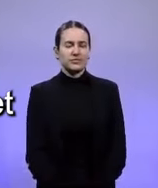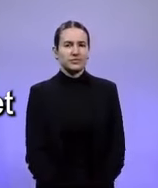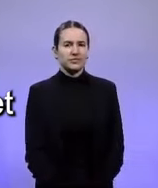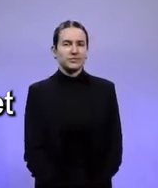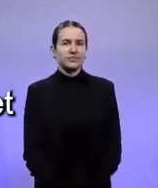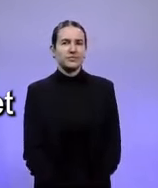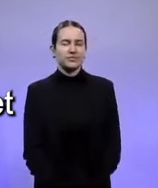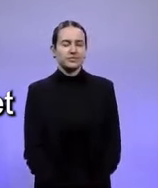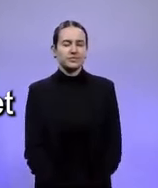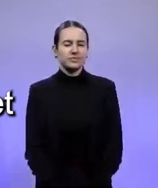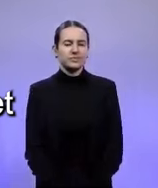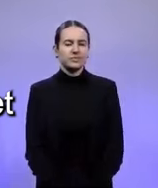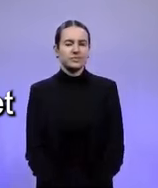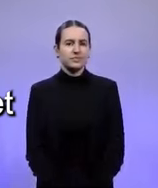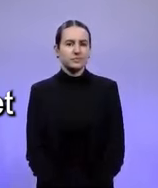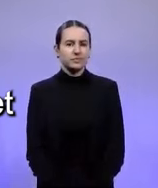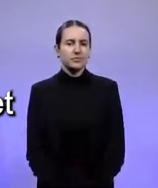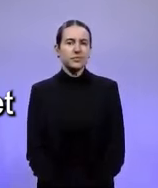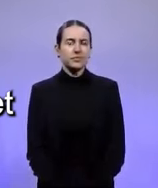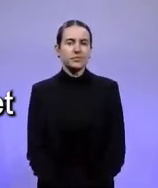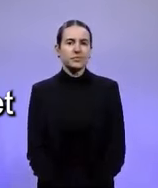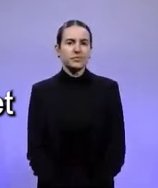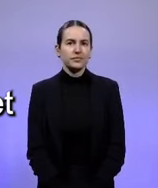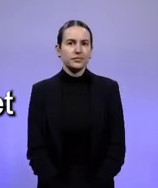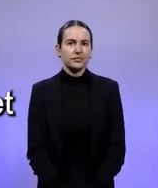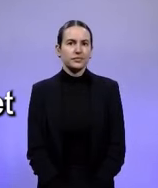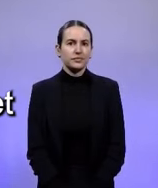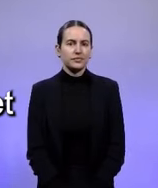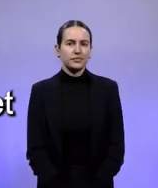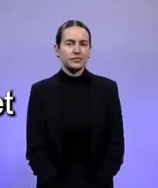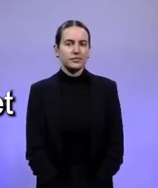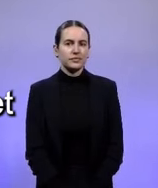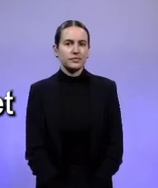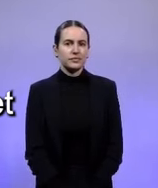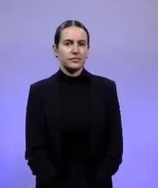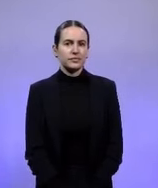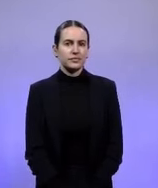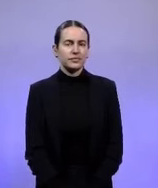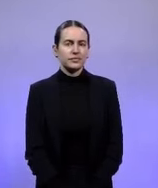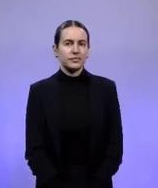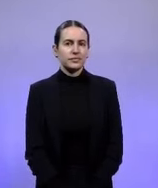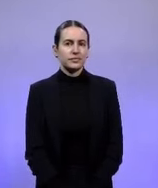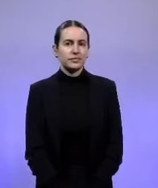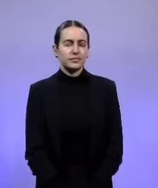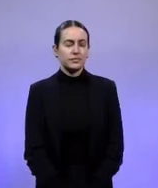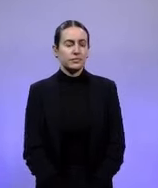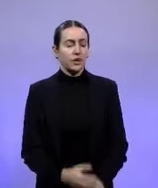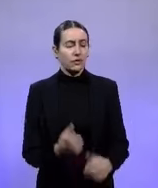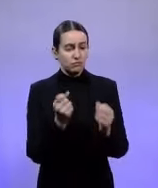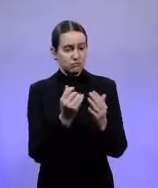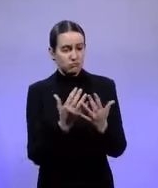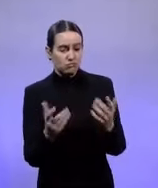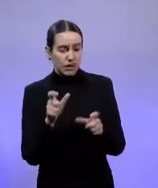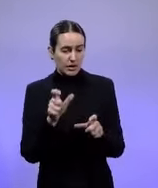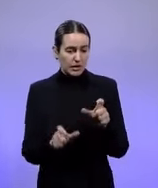our brothers, it is no longer even a pre-war time. It is a full-scale war in